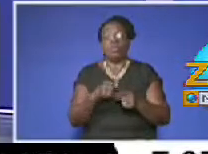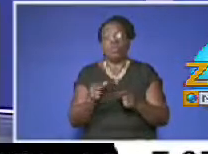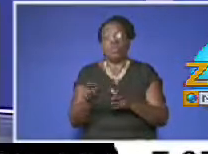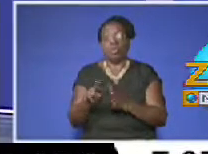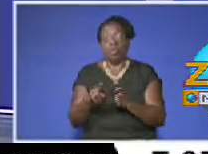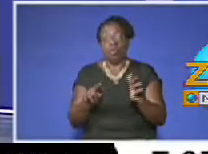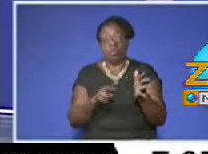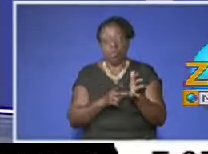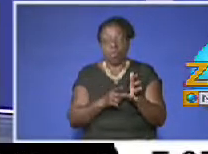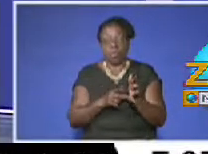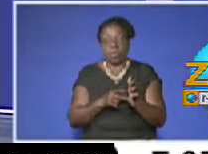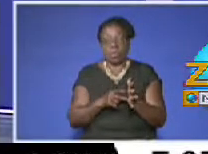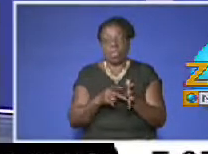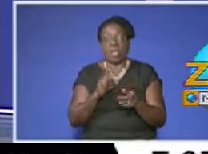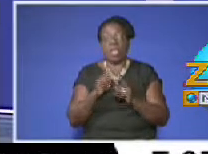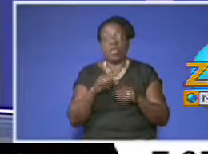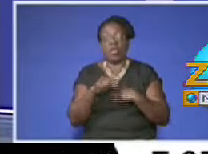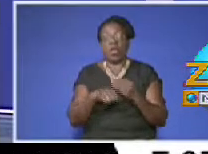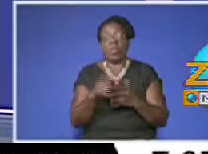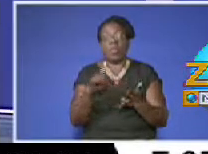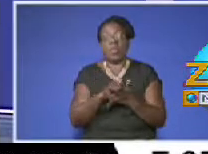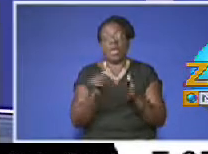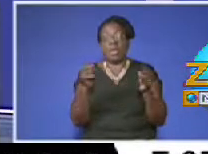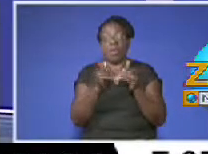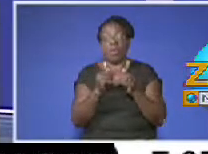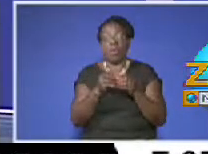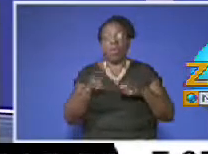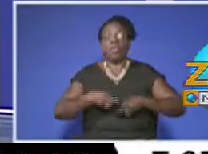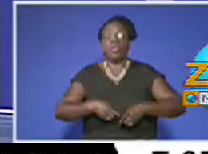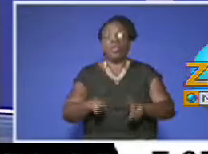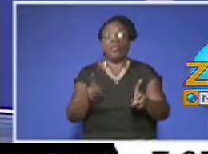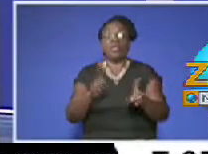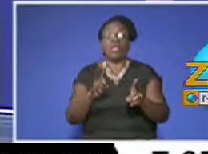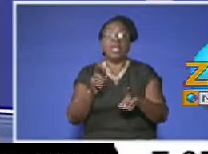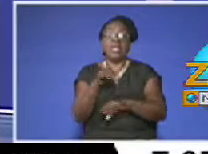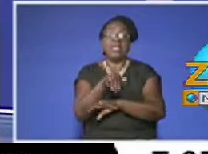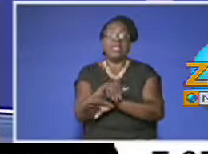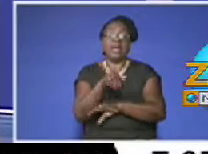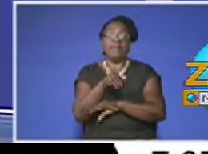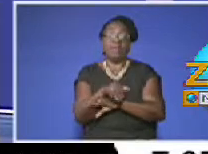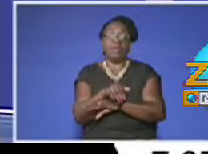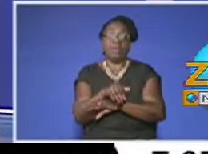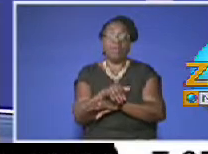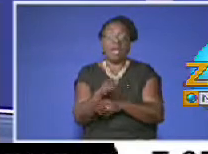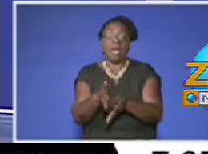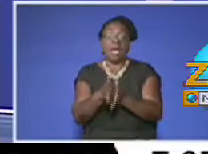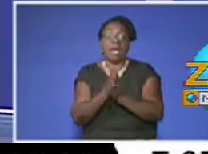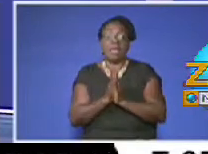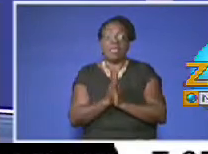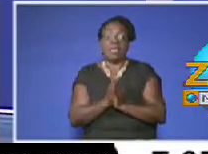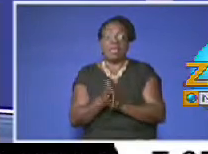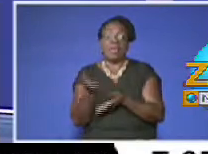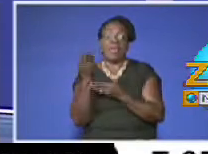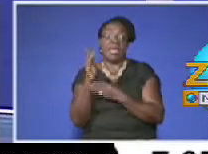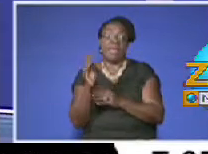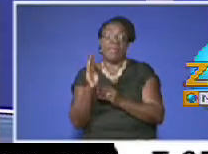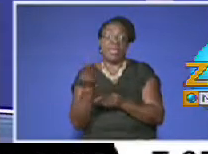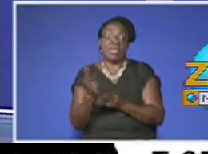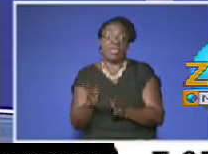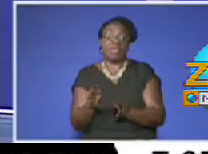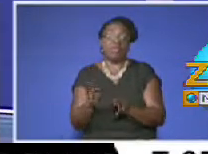listing that and more during a press conference this afternoon, imploring Bahamians to help with welcoming visitors back in